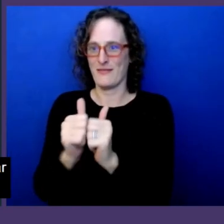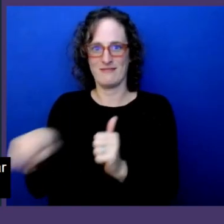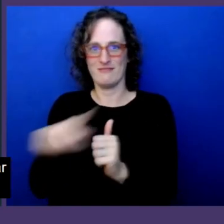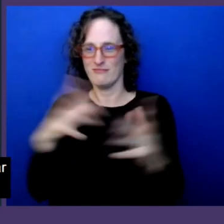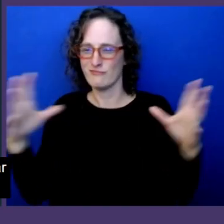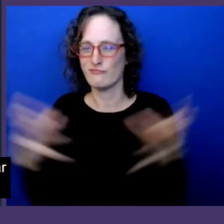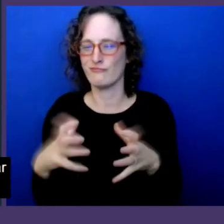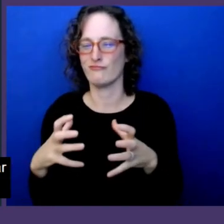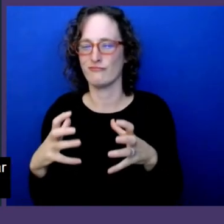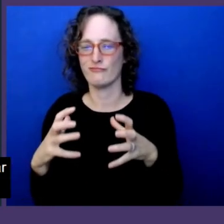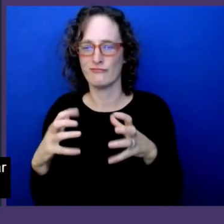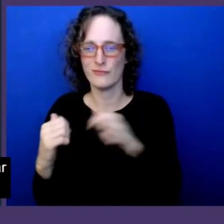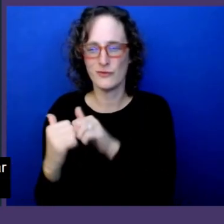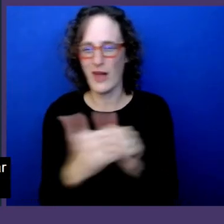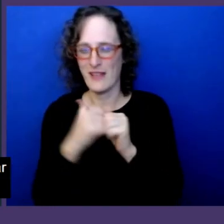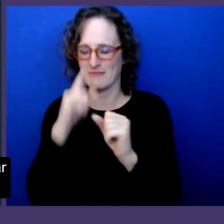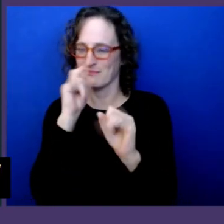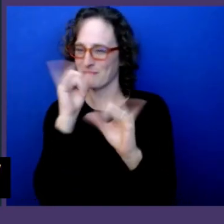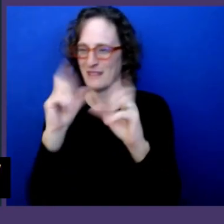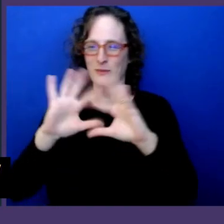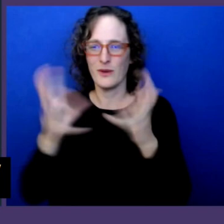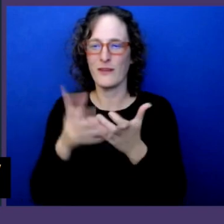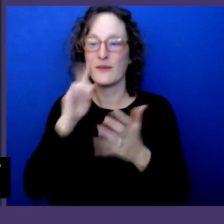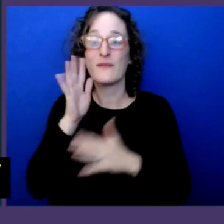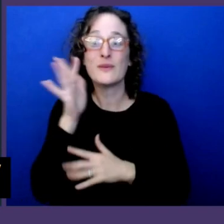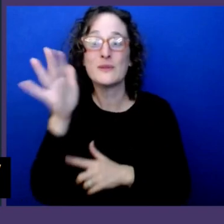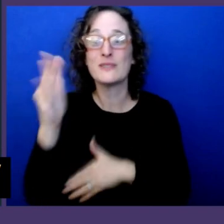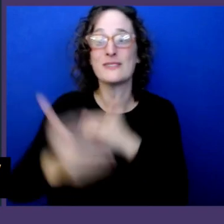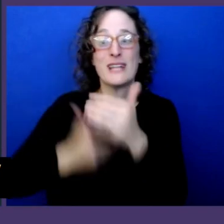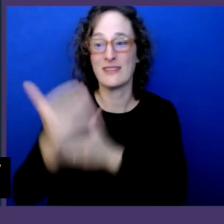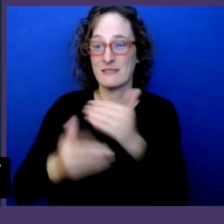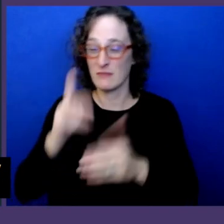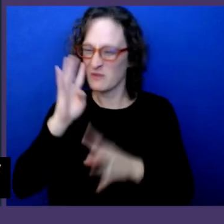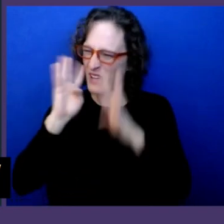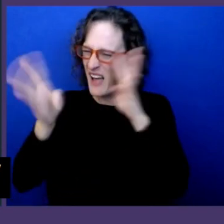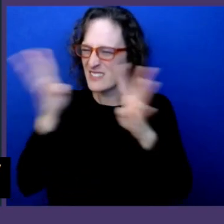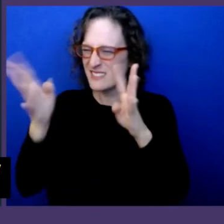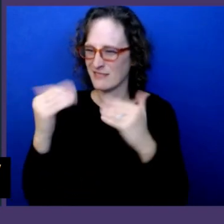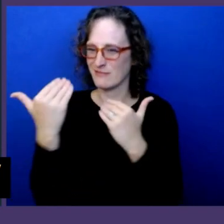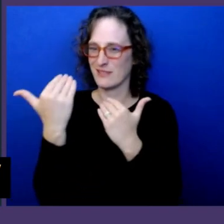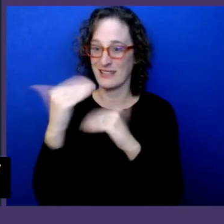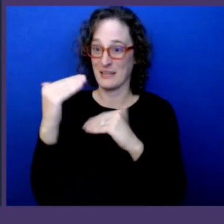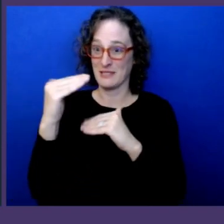come. Get ready to unleash your creativity, canvas the unknown, and turn dreams